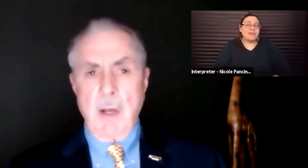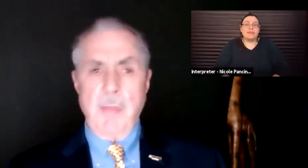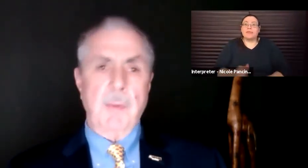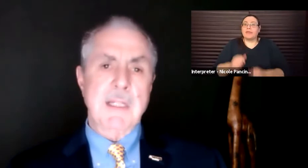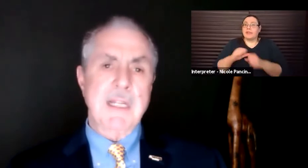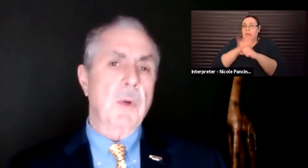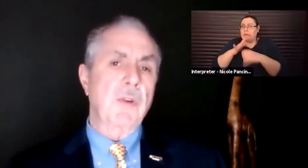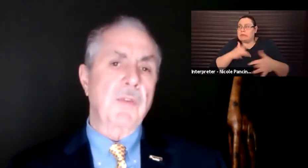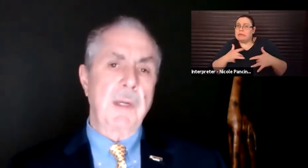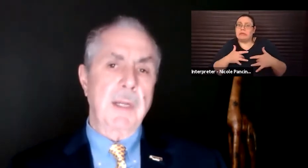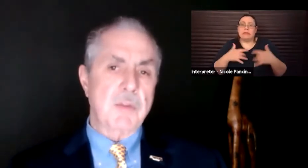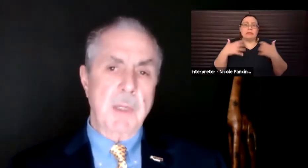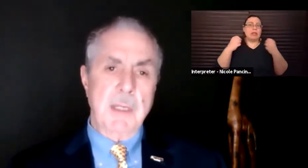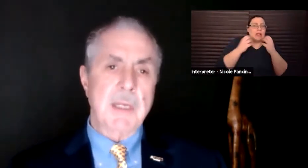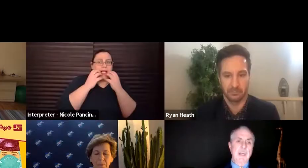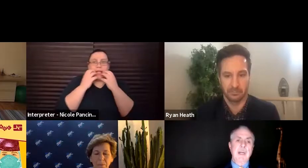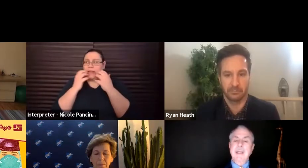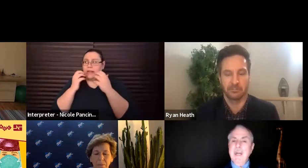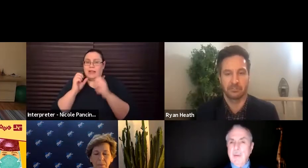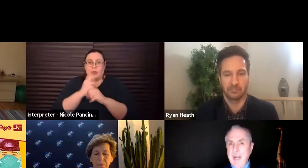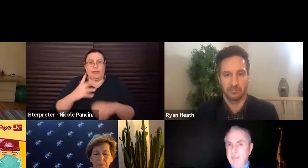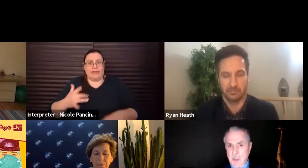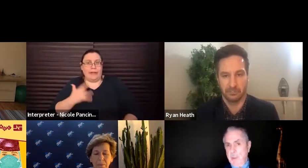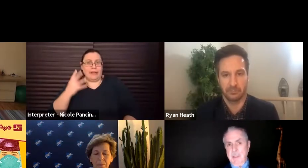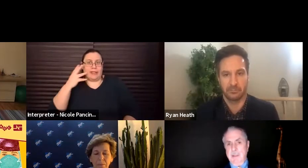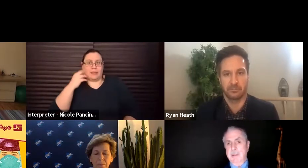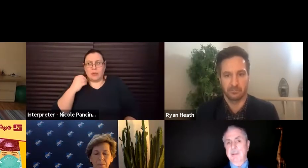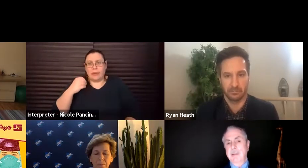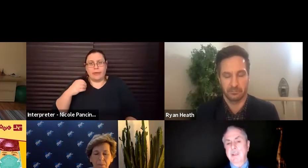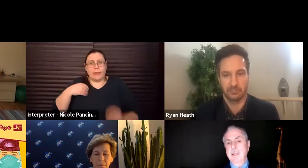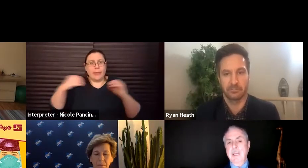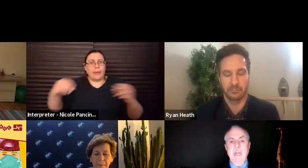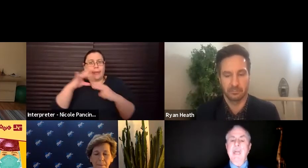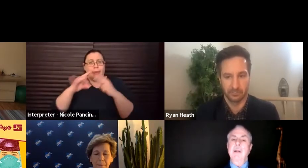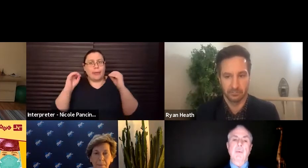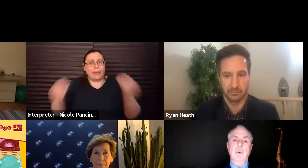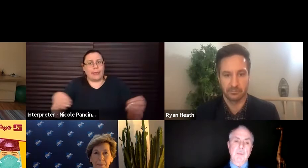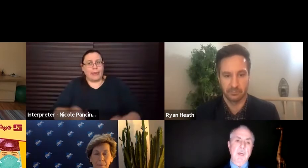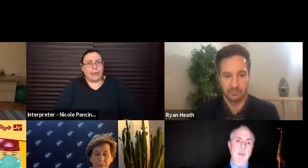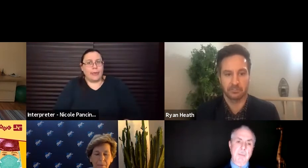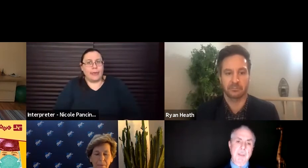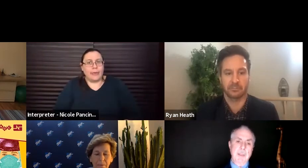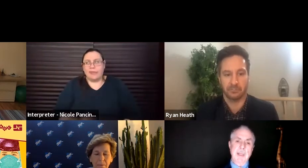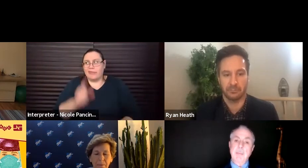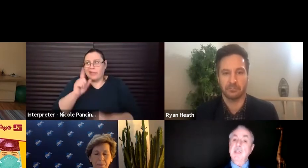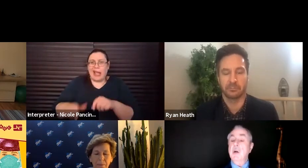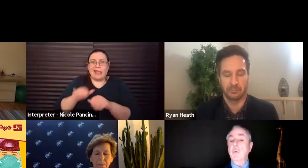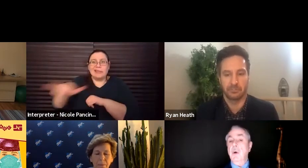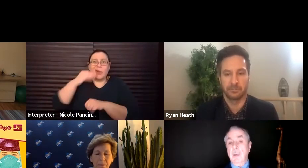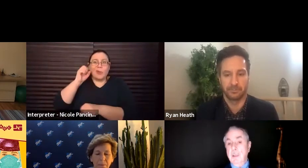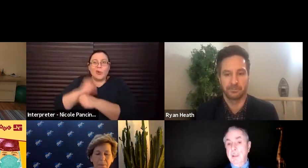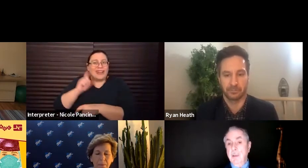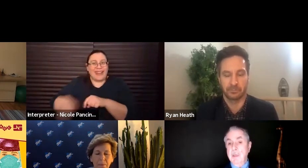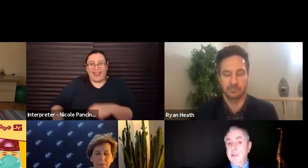or health threats these workers feel and experience, they don't have a choice. They can't work from home. They must go